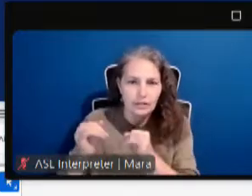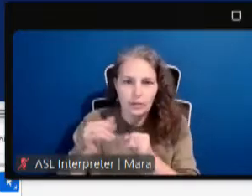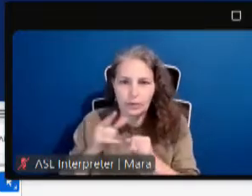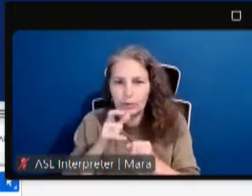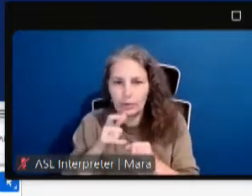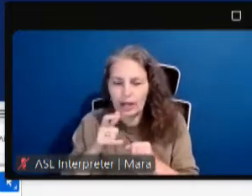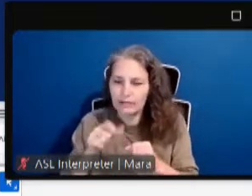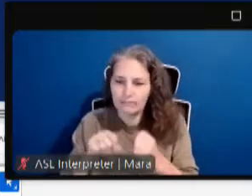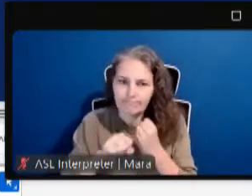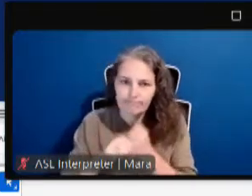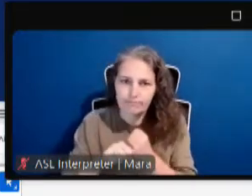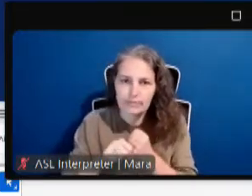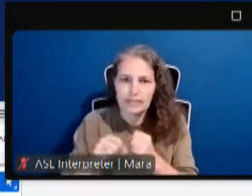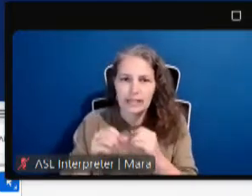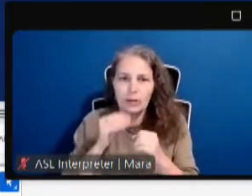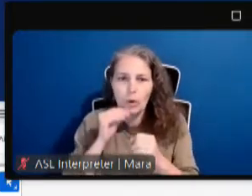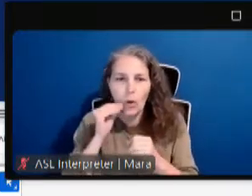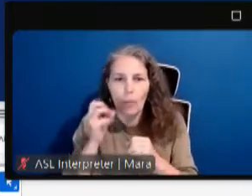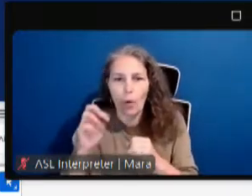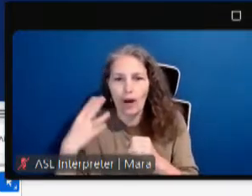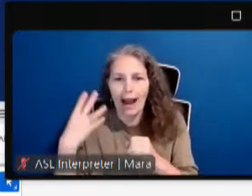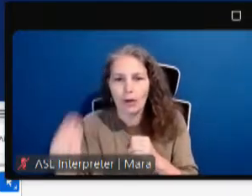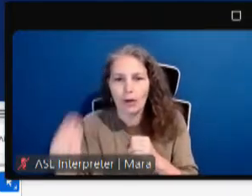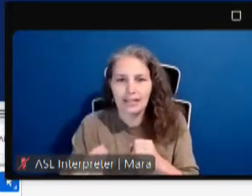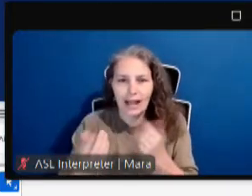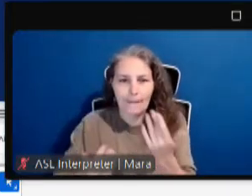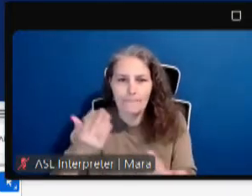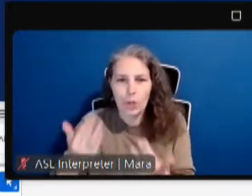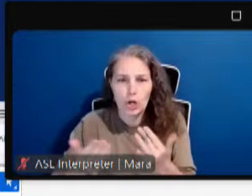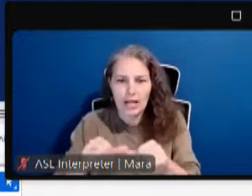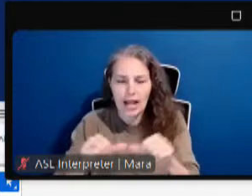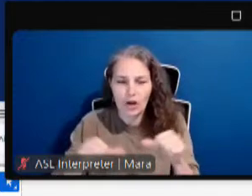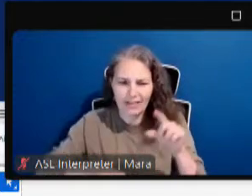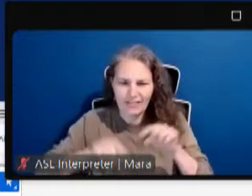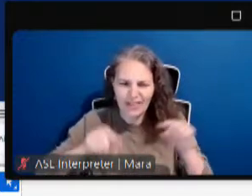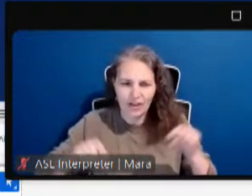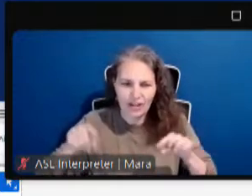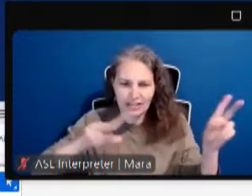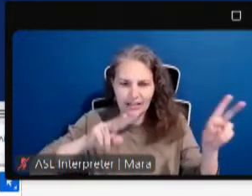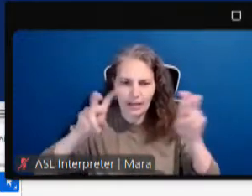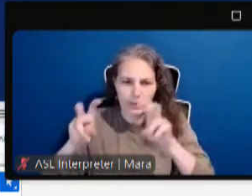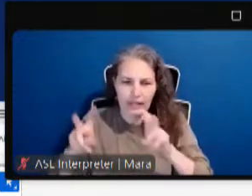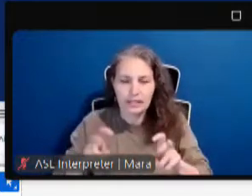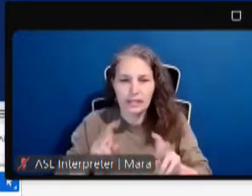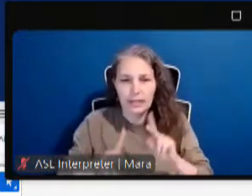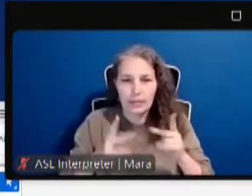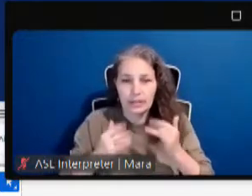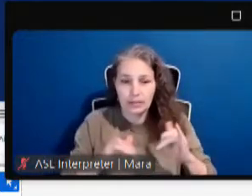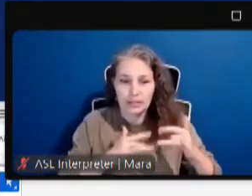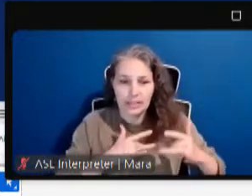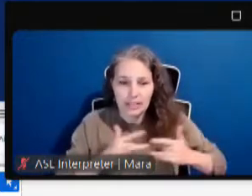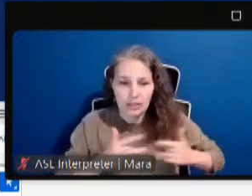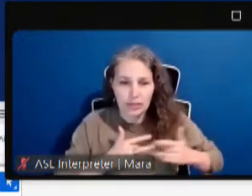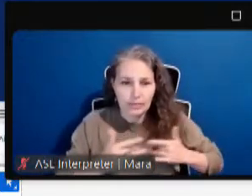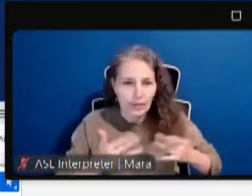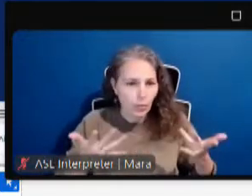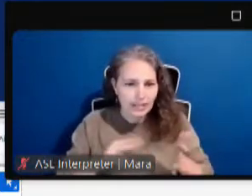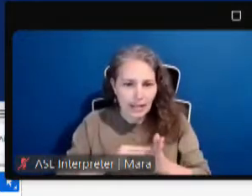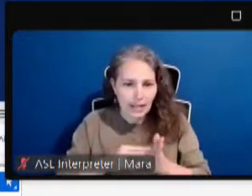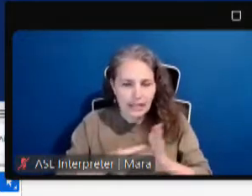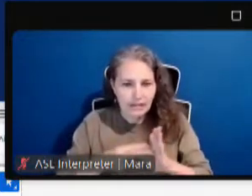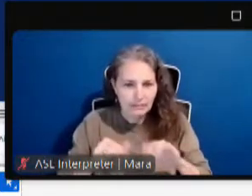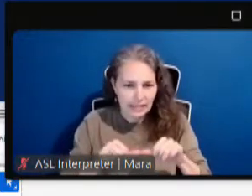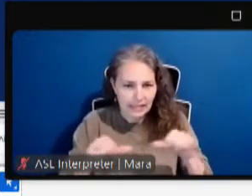outside of the burn area. Some of the specific concerns that we are still hearing from is folks concerned about what this means in areas